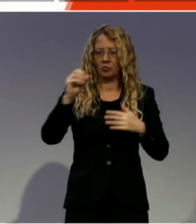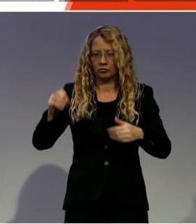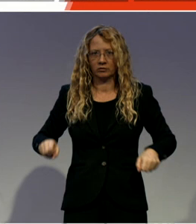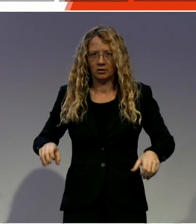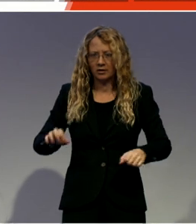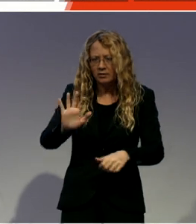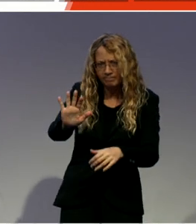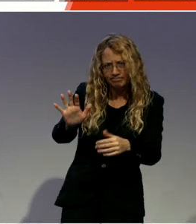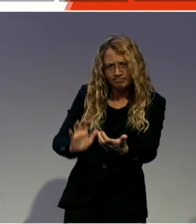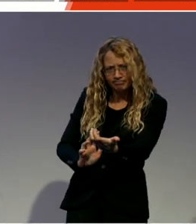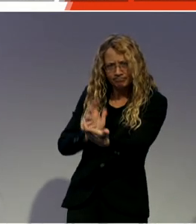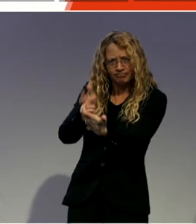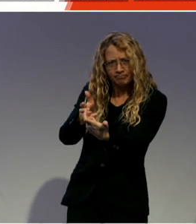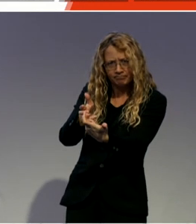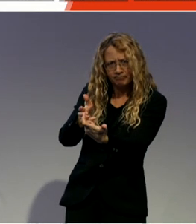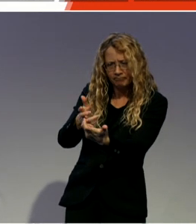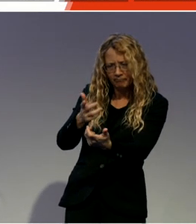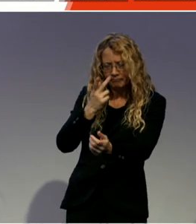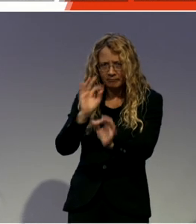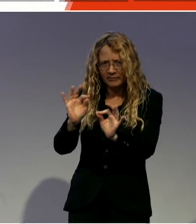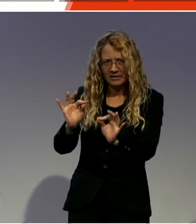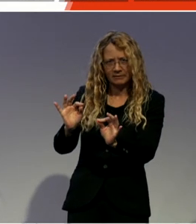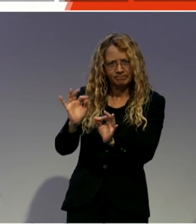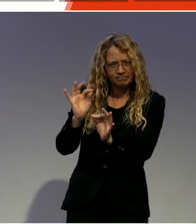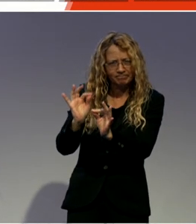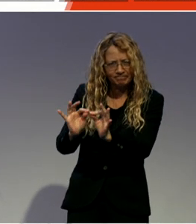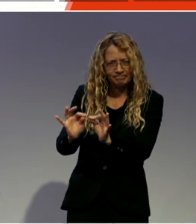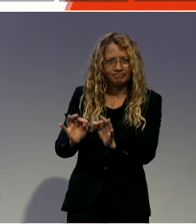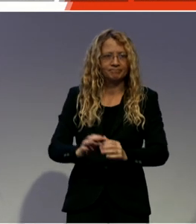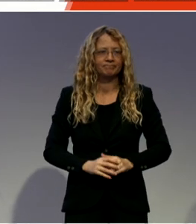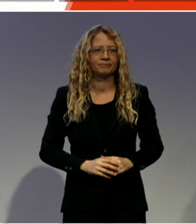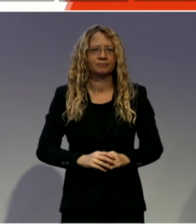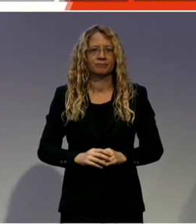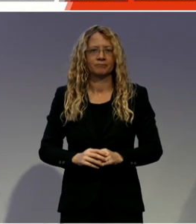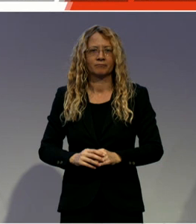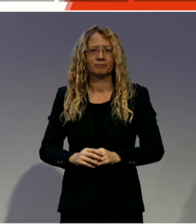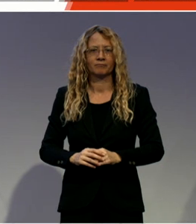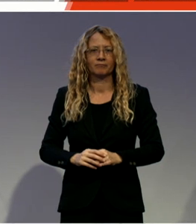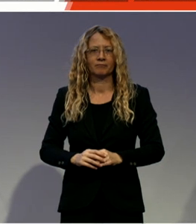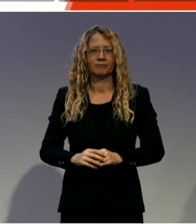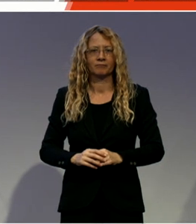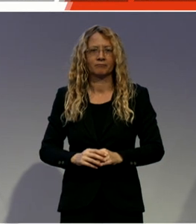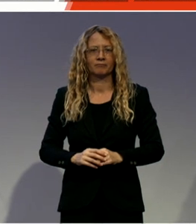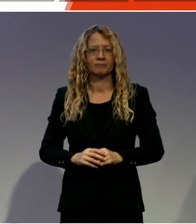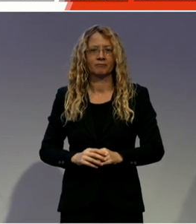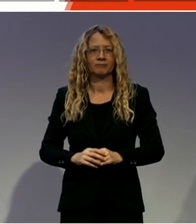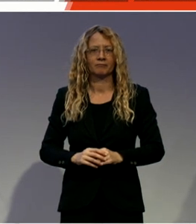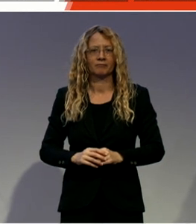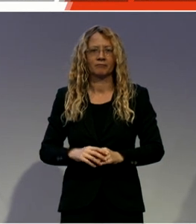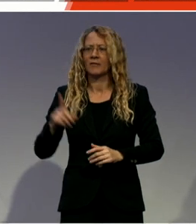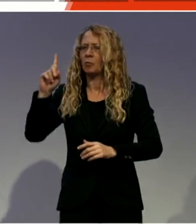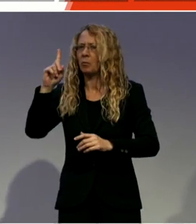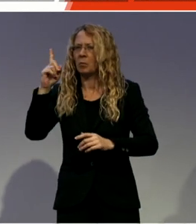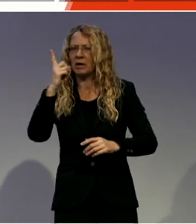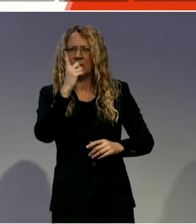Excuse me. I want to interrupt for a second. I want to add to this something very important. All those projects were done